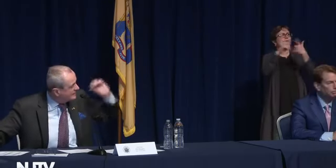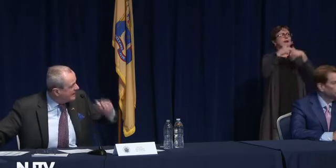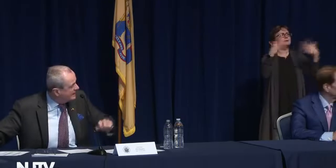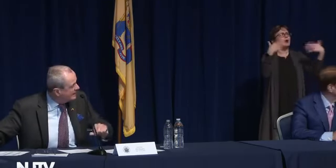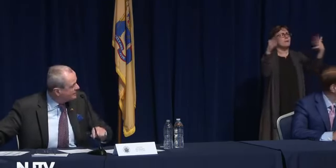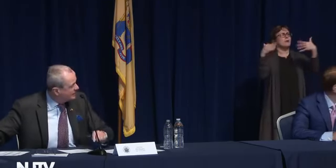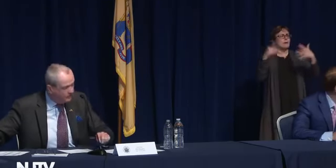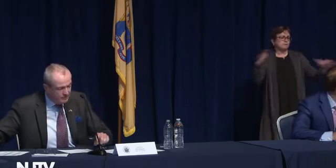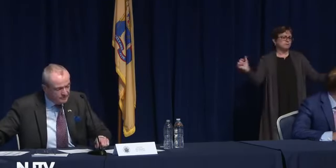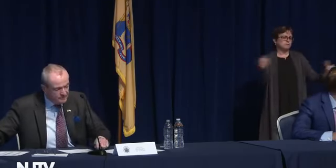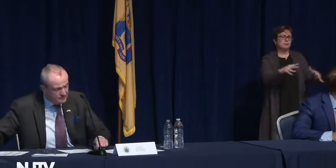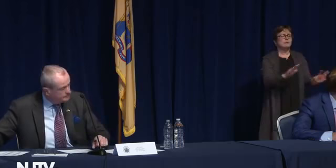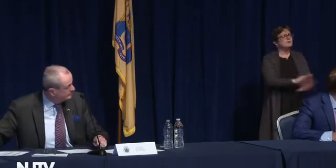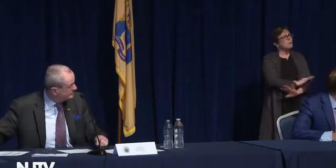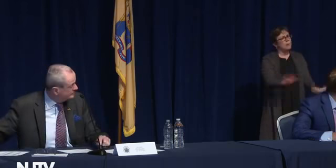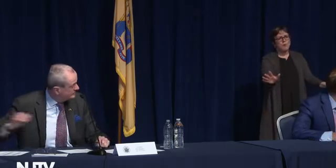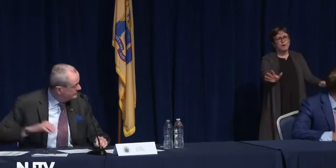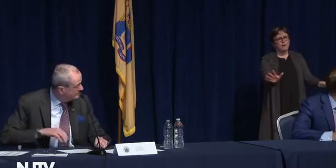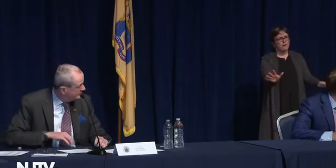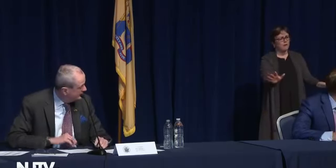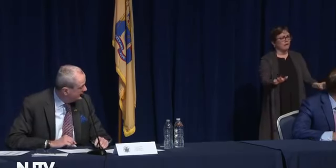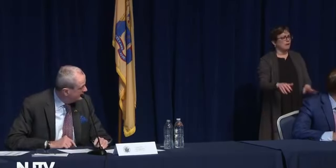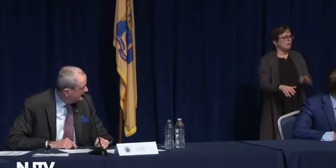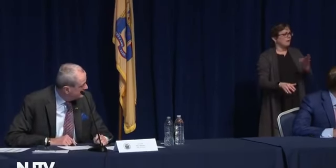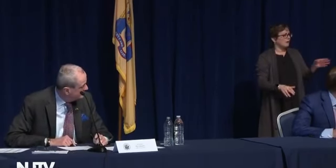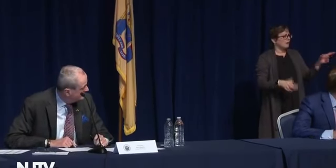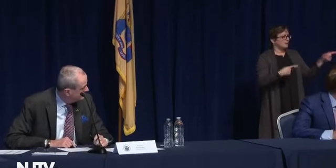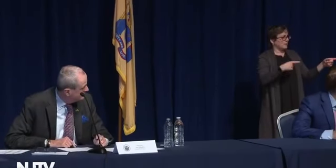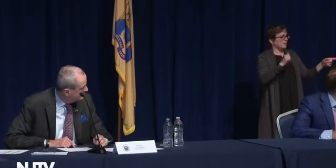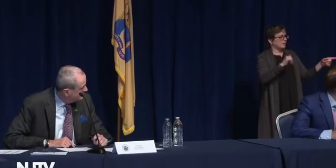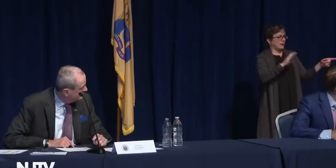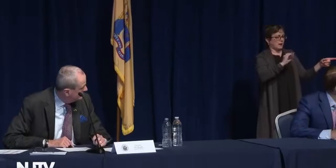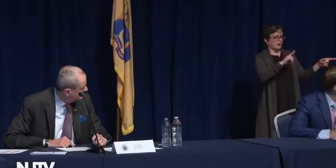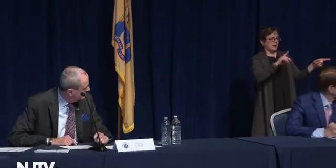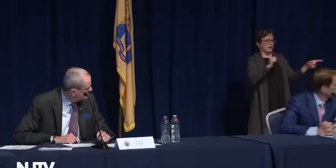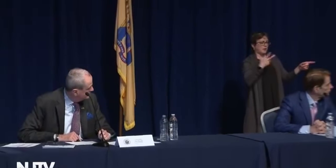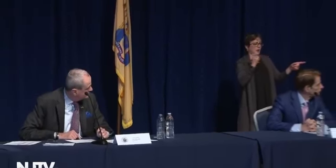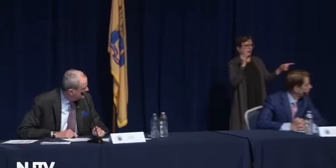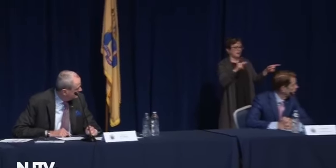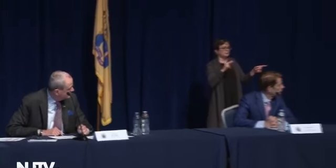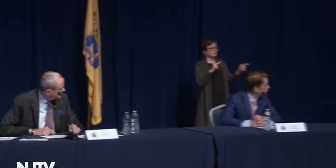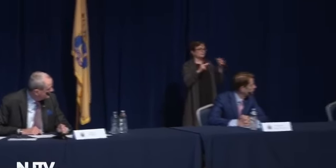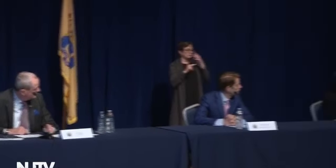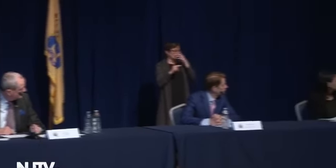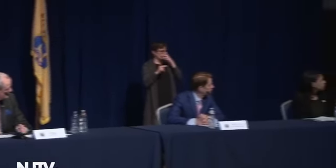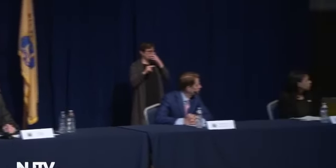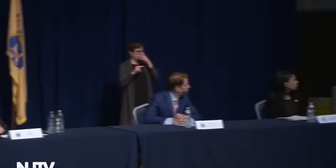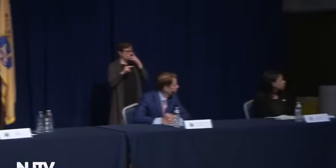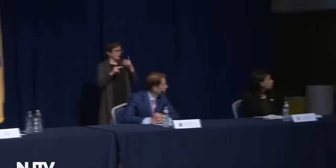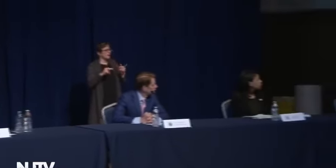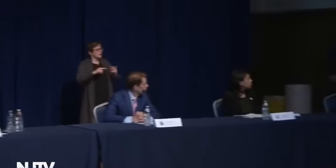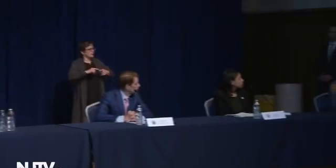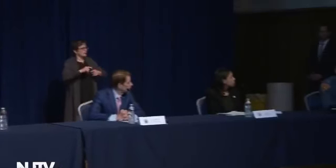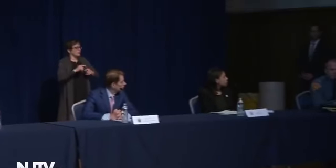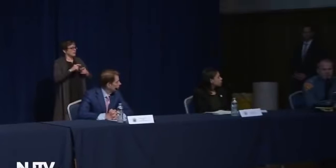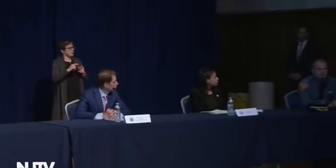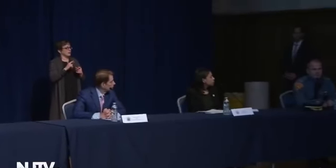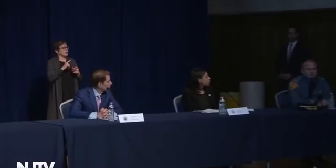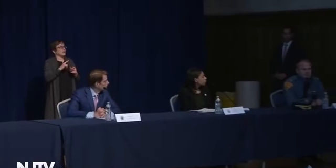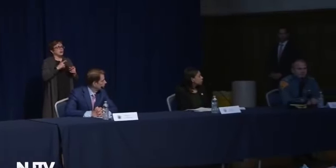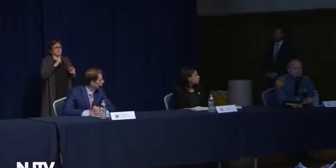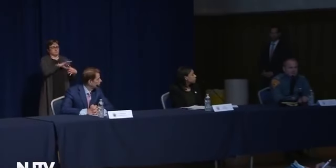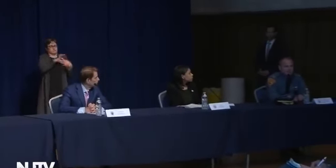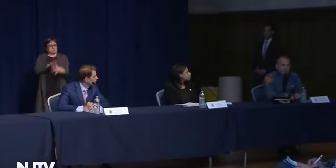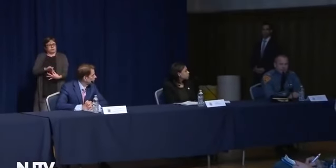Pat Callahan, please. On a real personal level, and I'll share this because I think it speaks to the governor's point and the